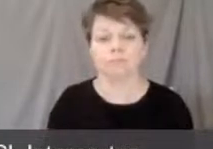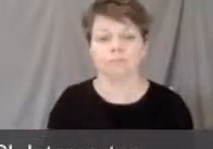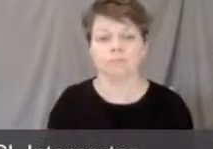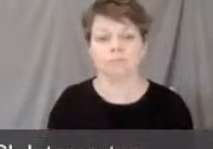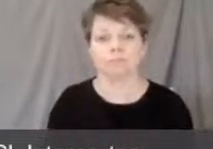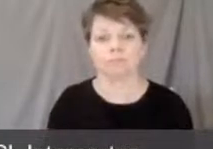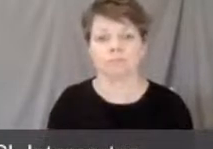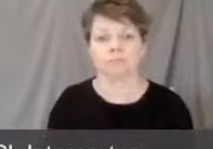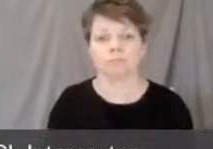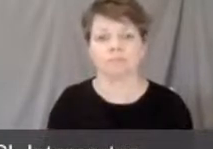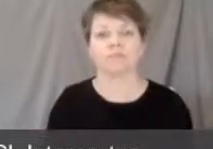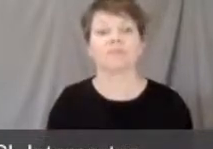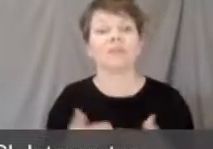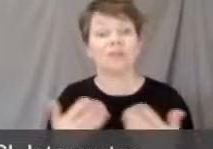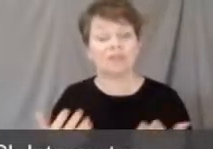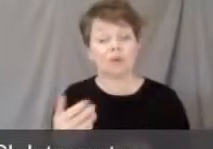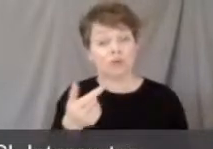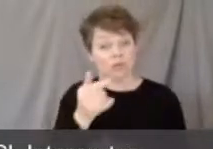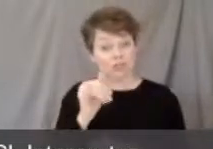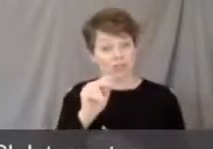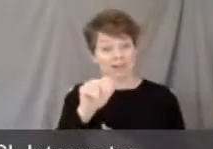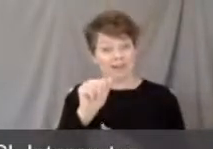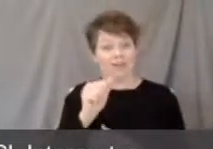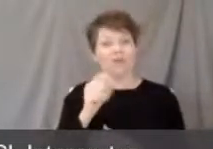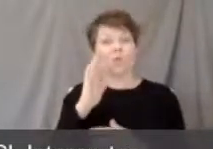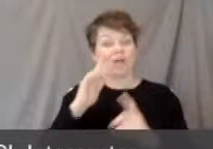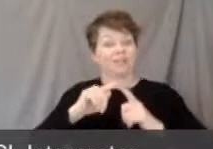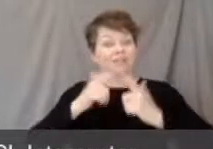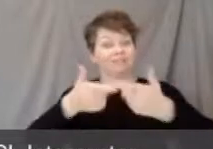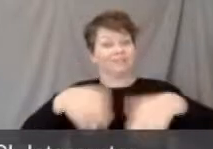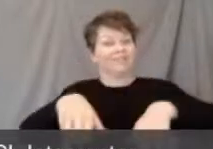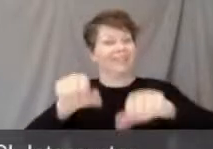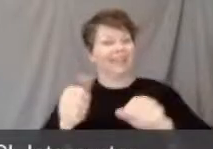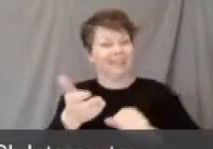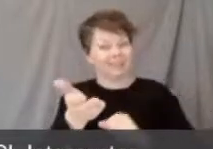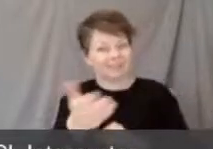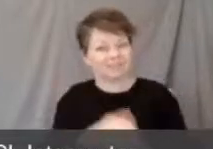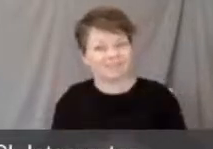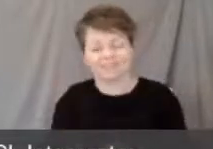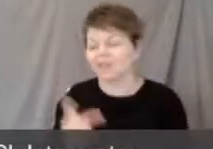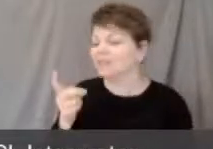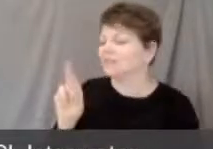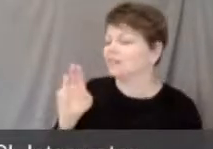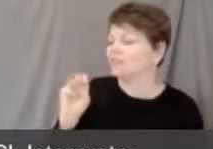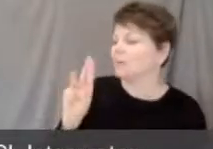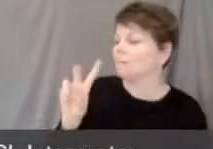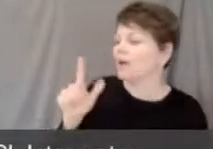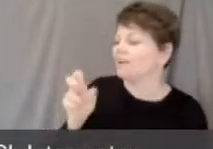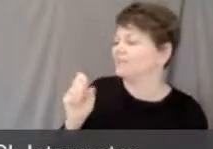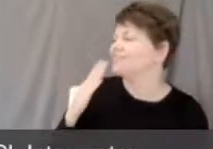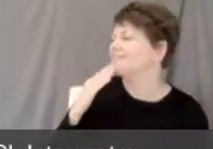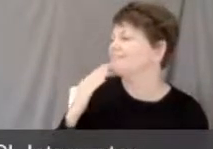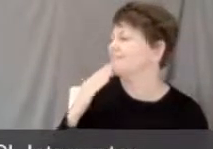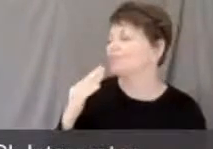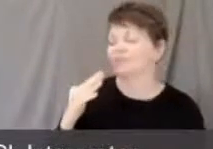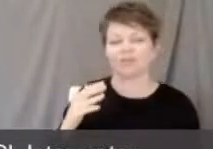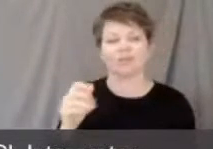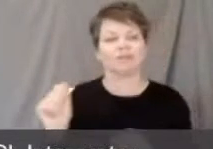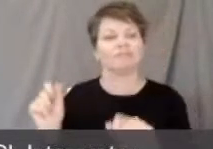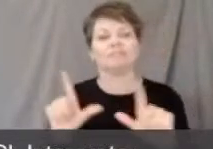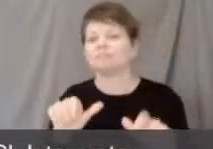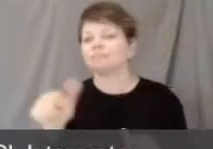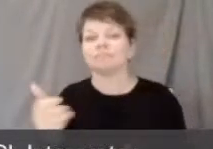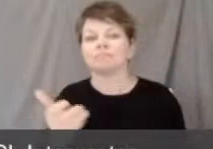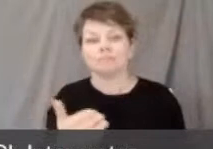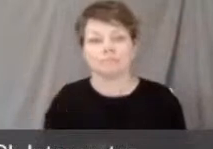And I'll let Gina kind of take it from here. Yeah, thank you, Dr. Mudge. Dustin, next slide, please.